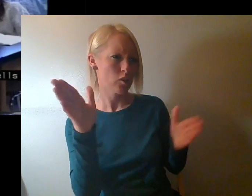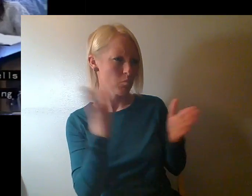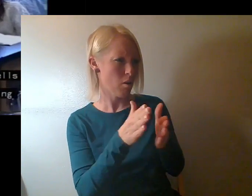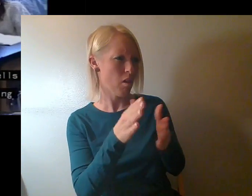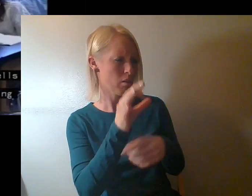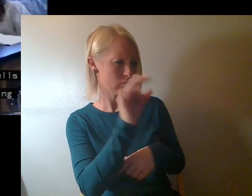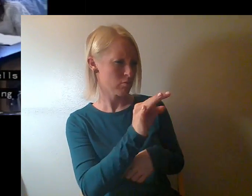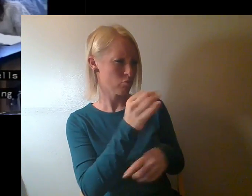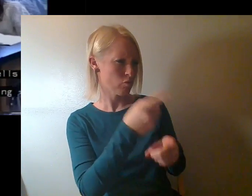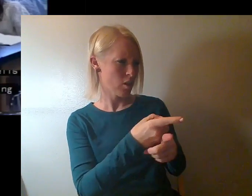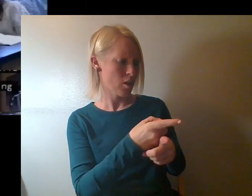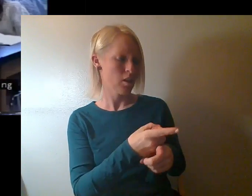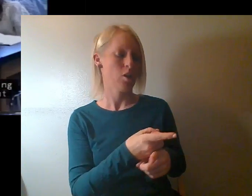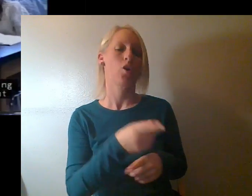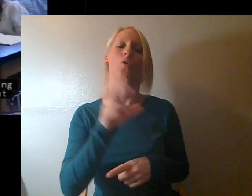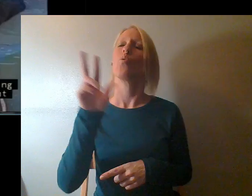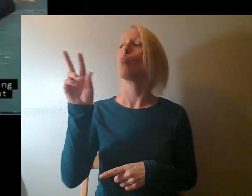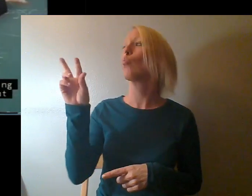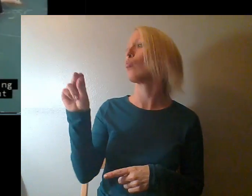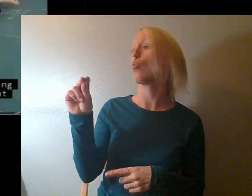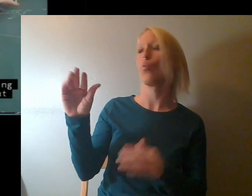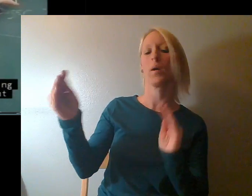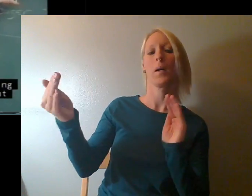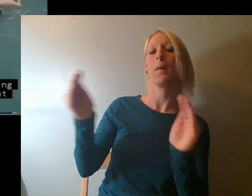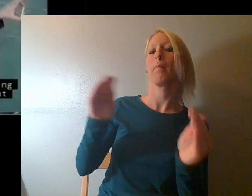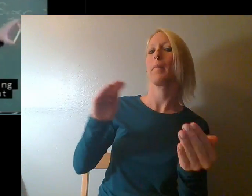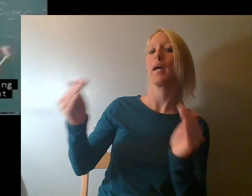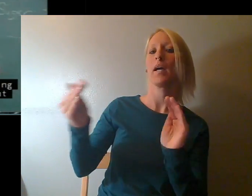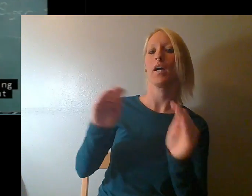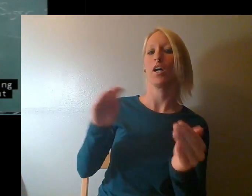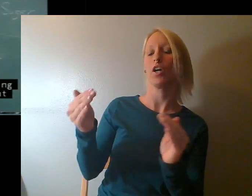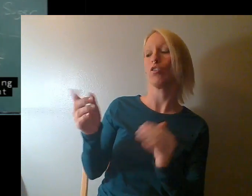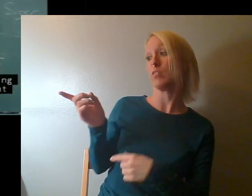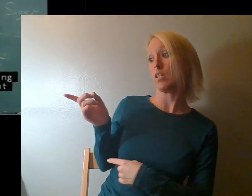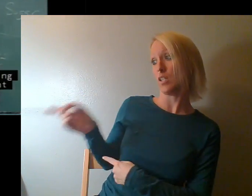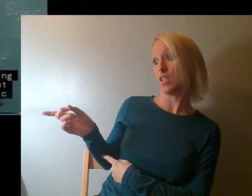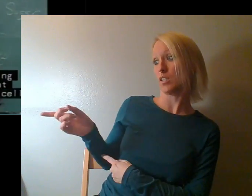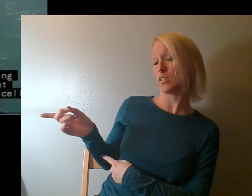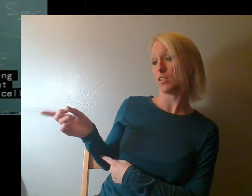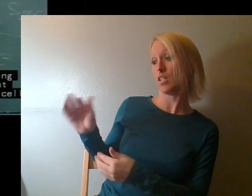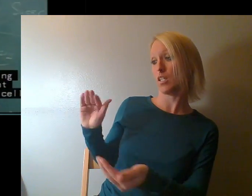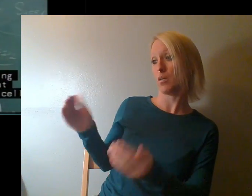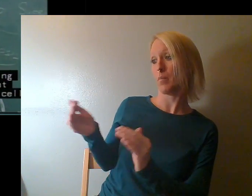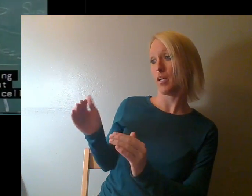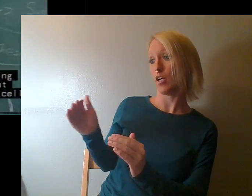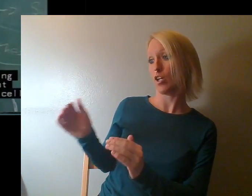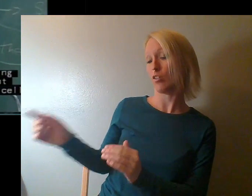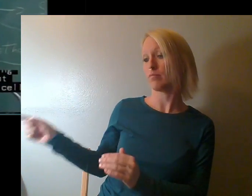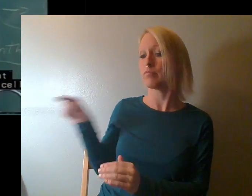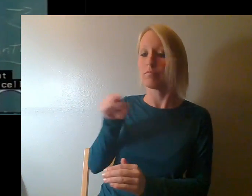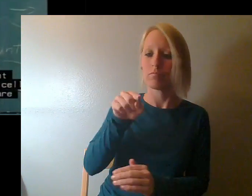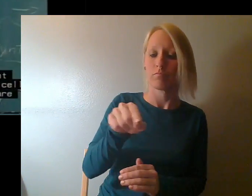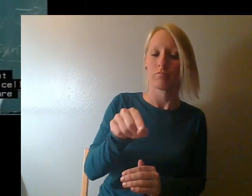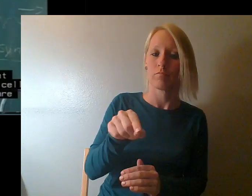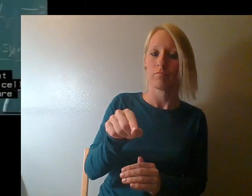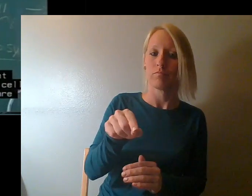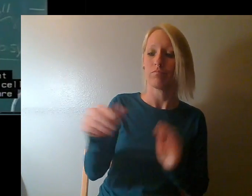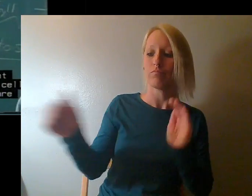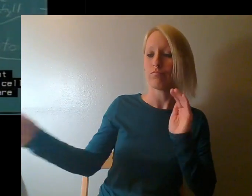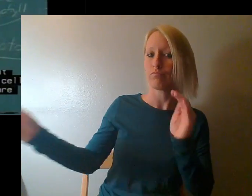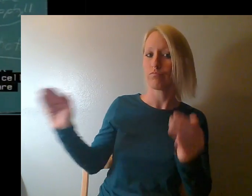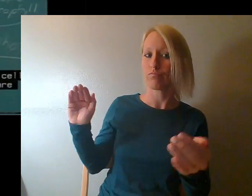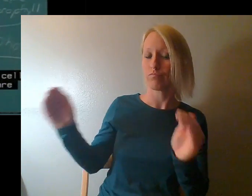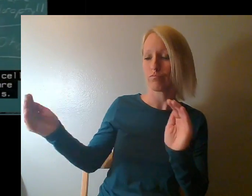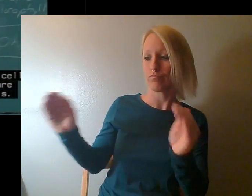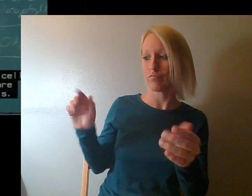we're comparing the smallest cells, these right here, to a human red blood cell. Okay, the human red blood cells are called human